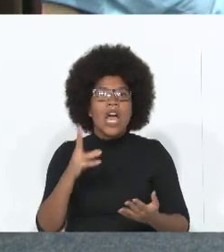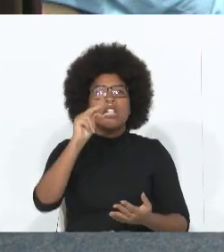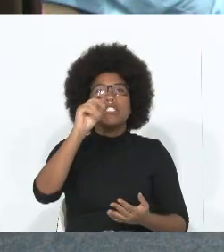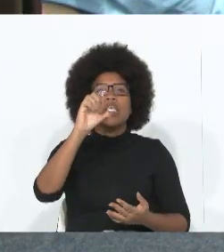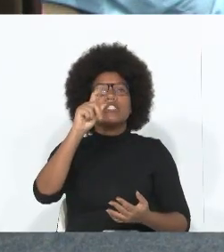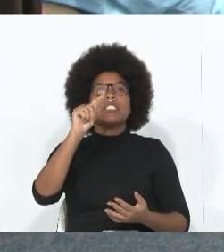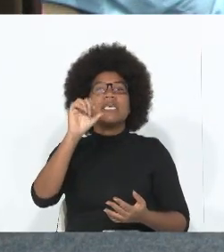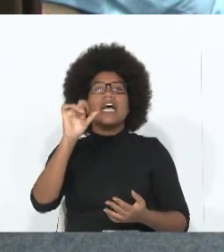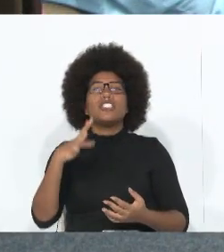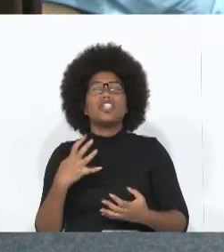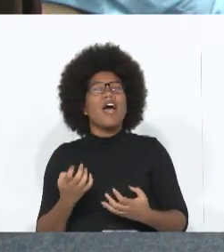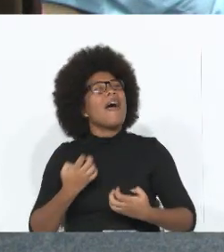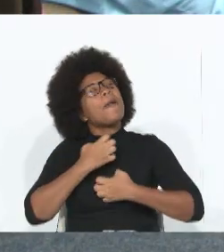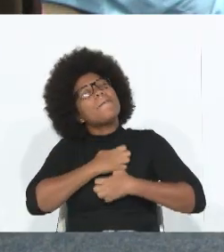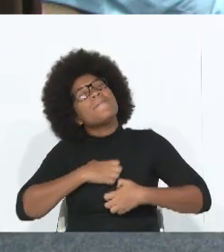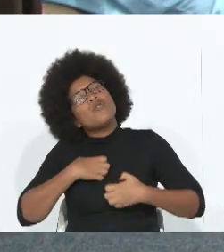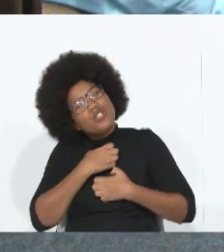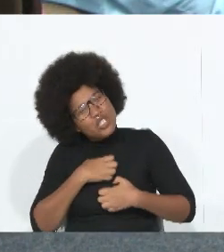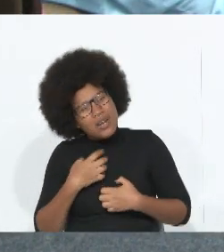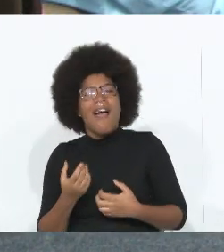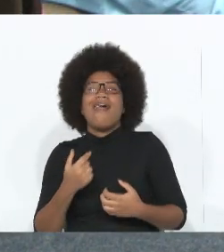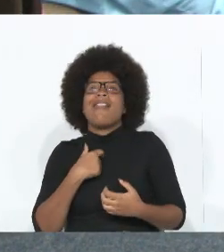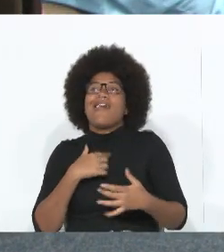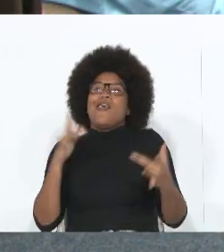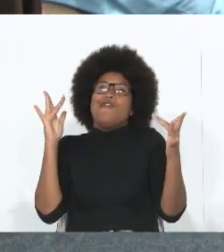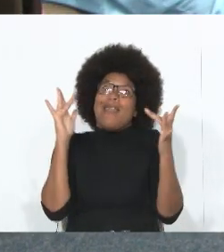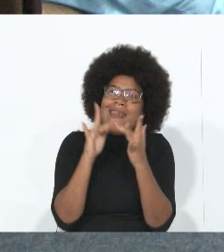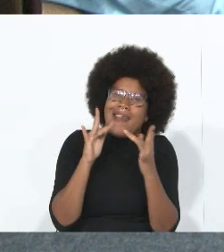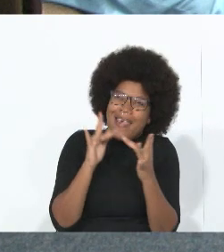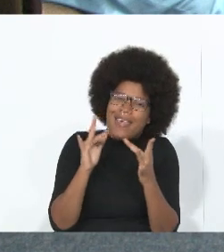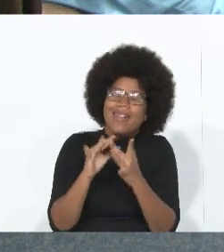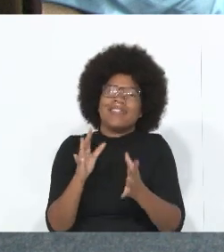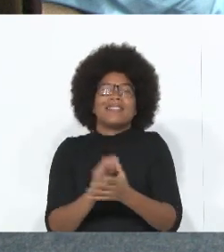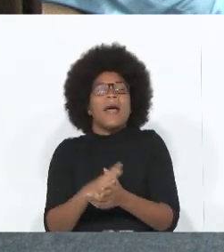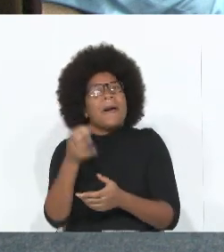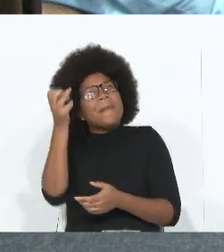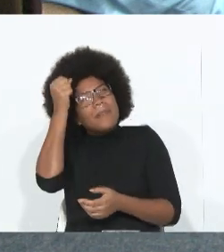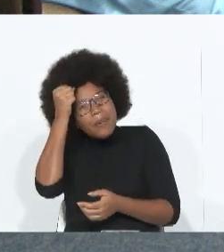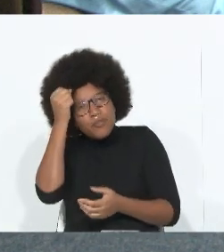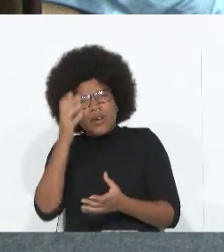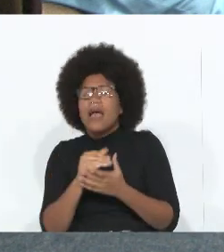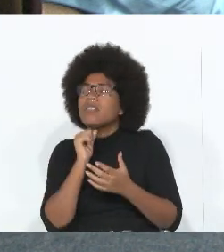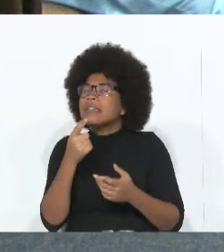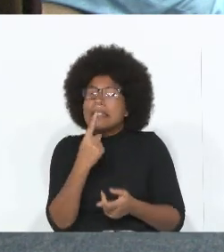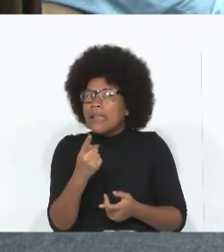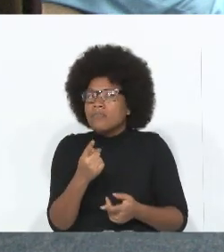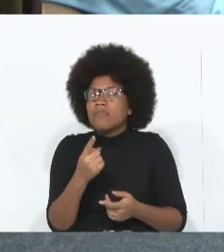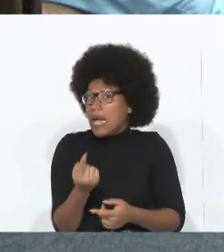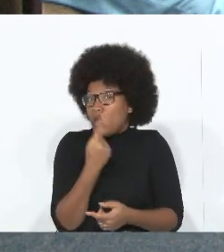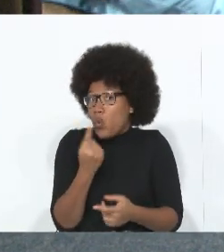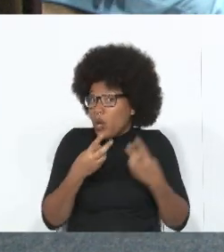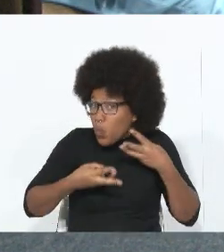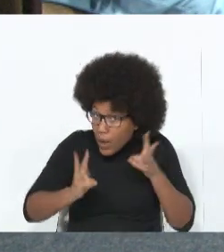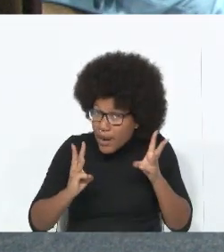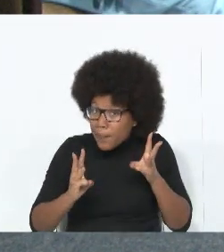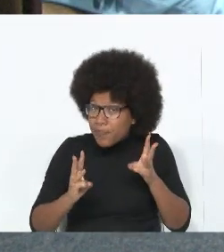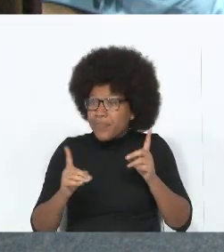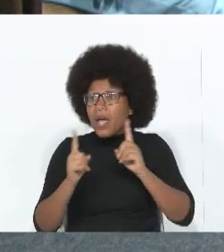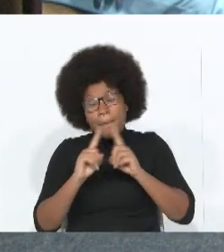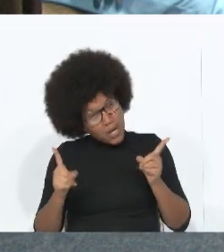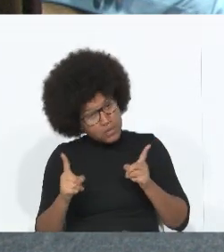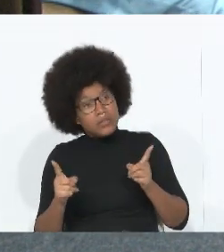of the things I heard coming through, since my background is into marketing, is that how do we go about